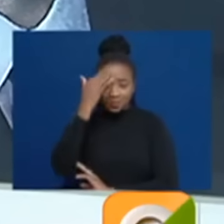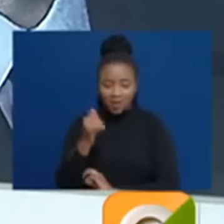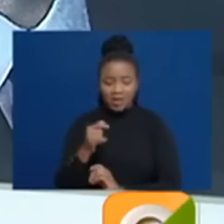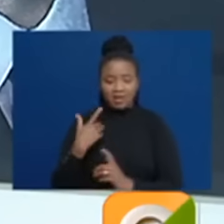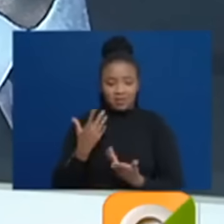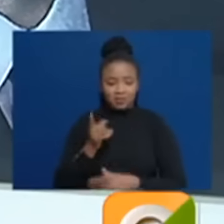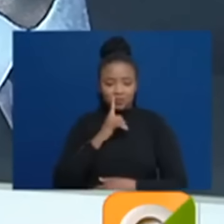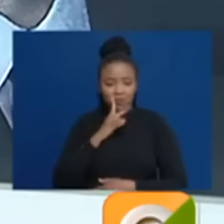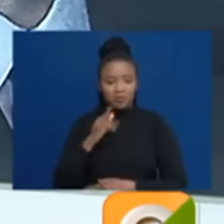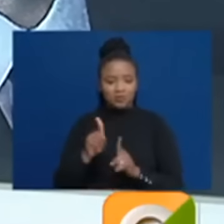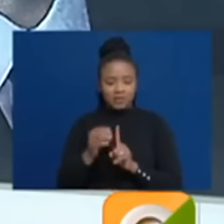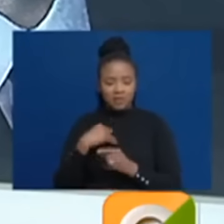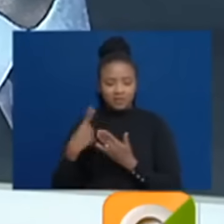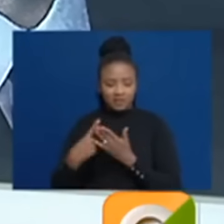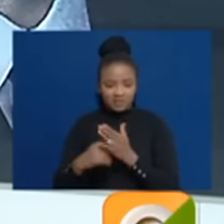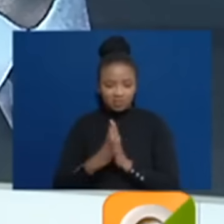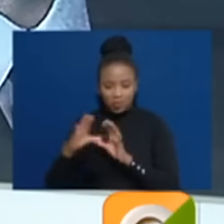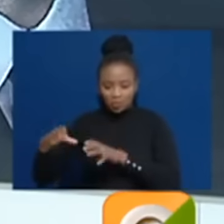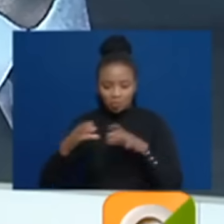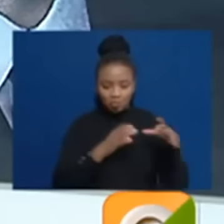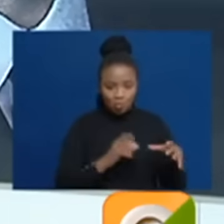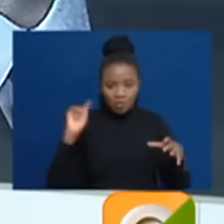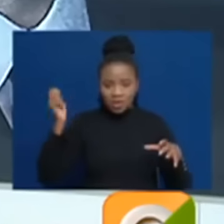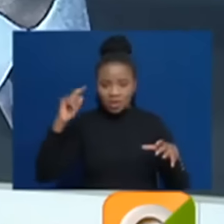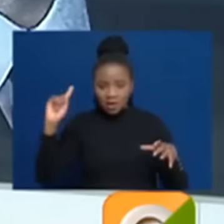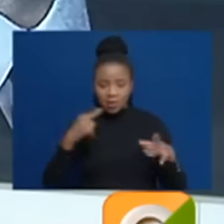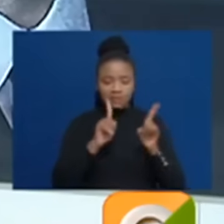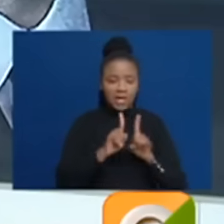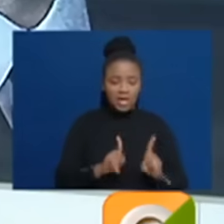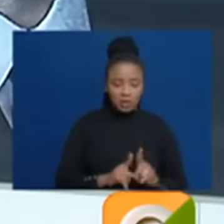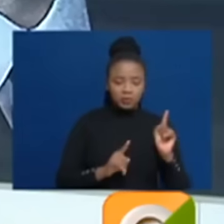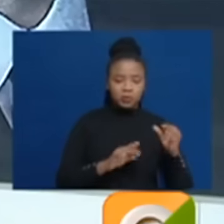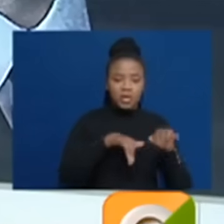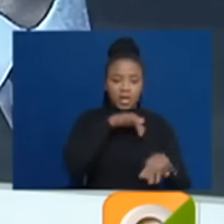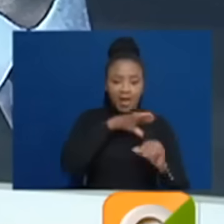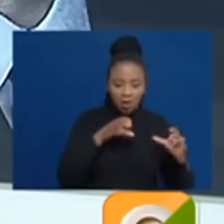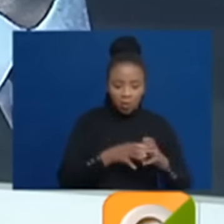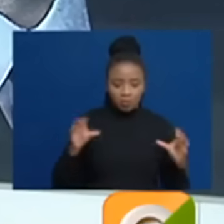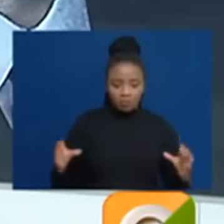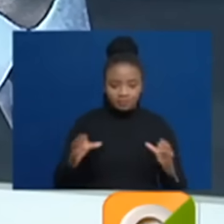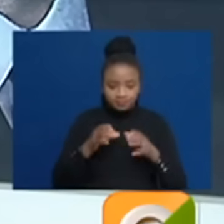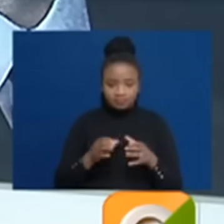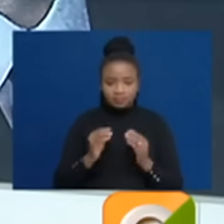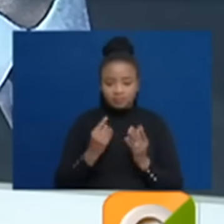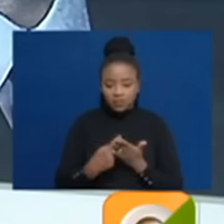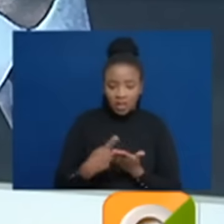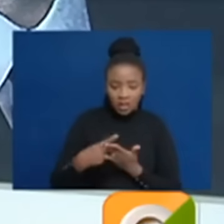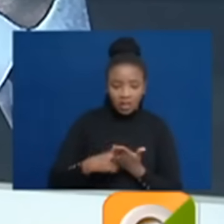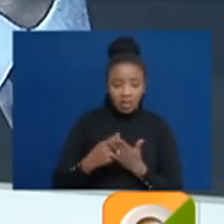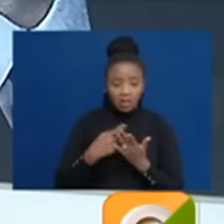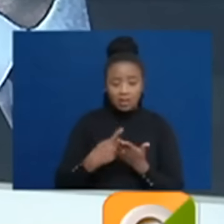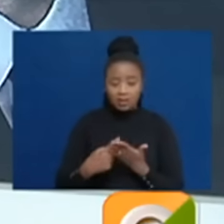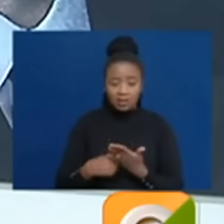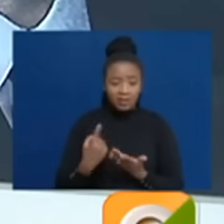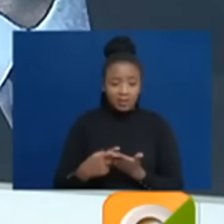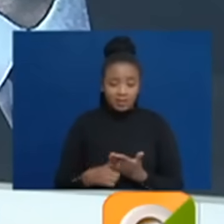Committee tomorrow. Though details of the talks are scanty, sources close to Odinga say the talks centered on the ongoing